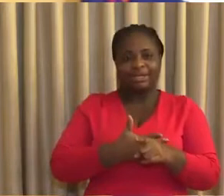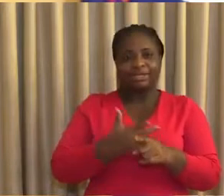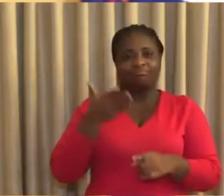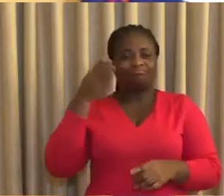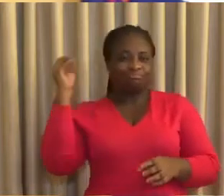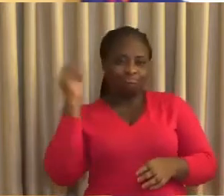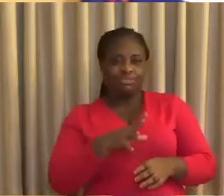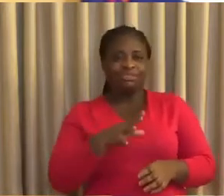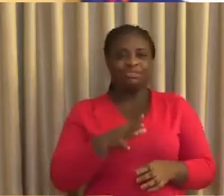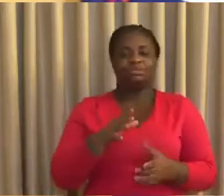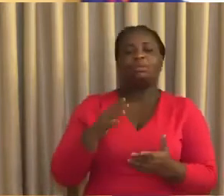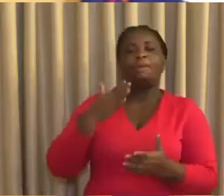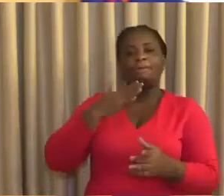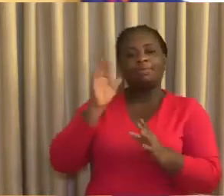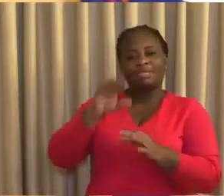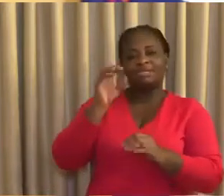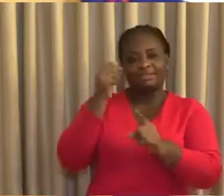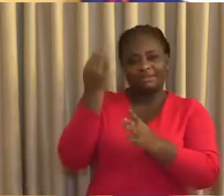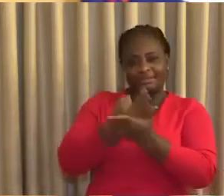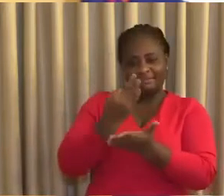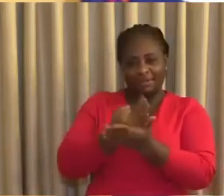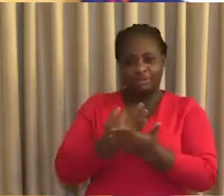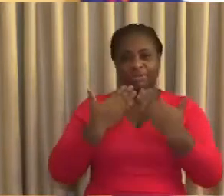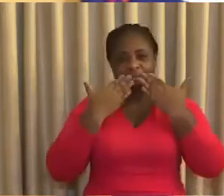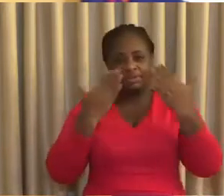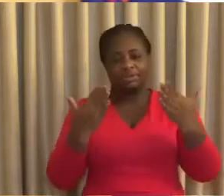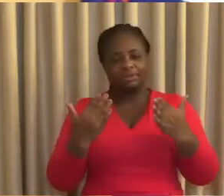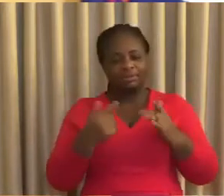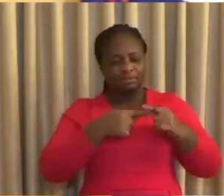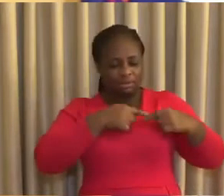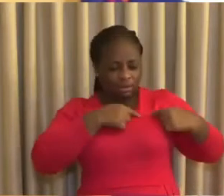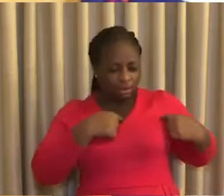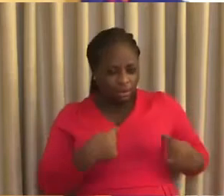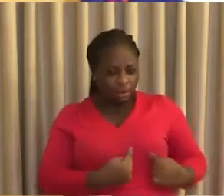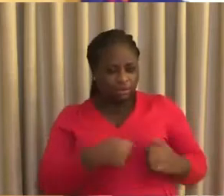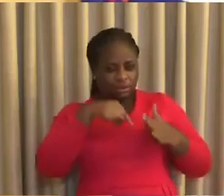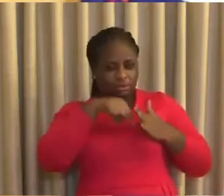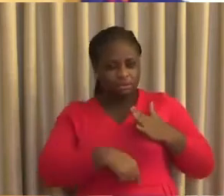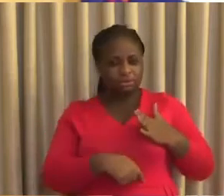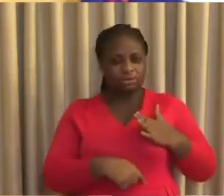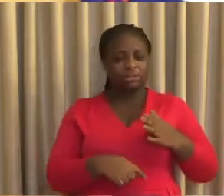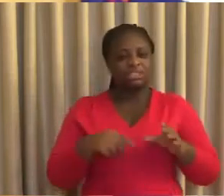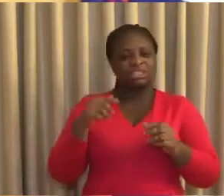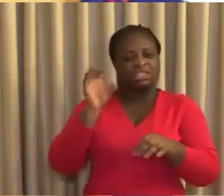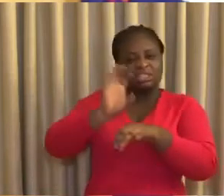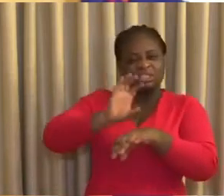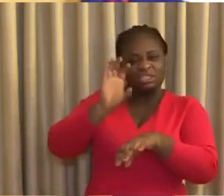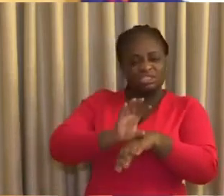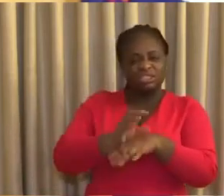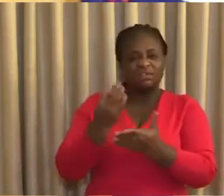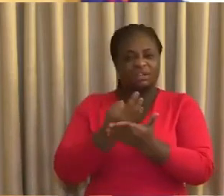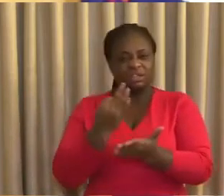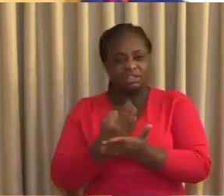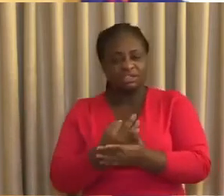also thank, from the bottom of my heart, the churches, financial institutions, and individuals who